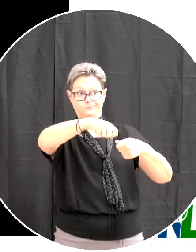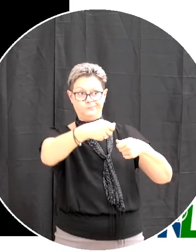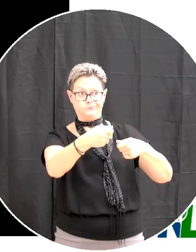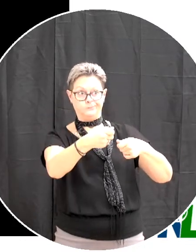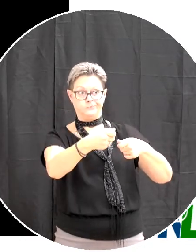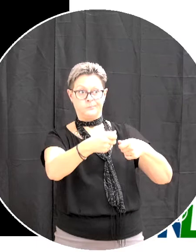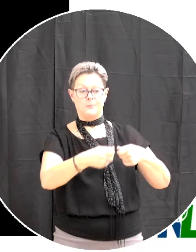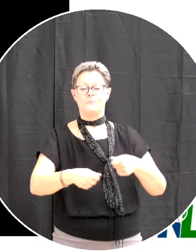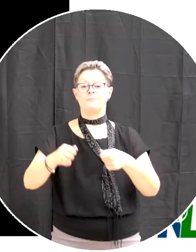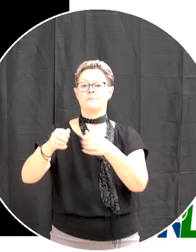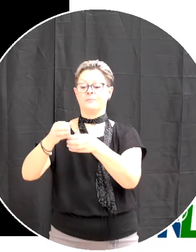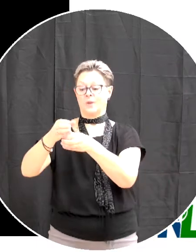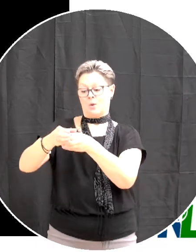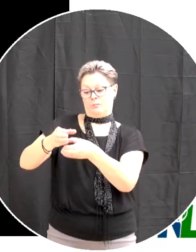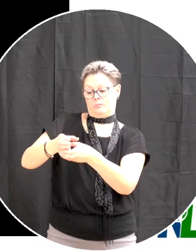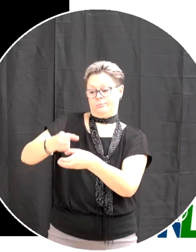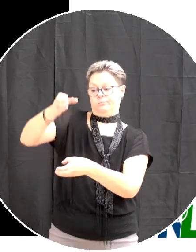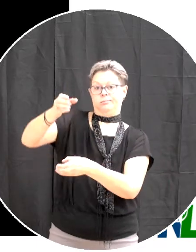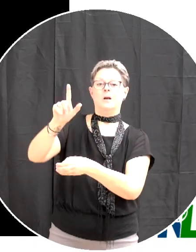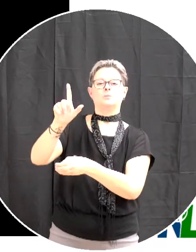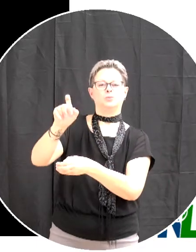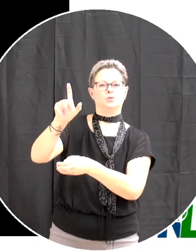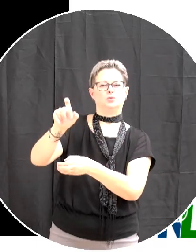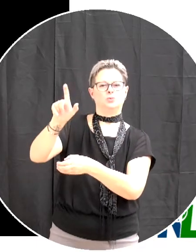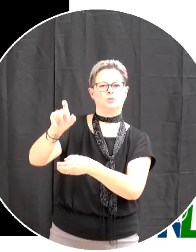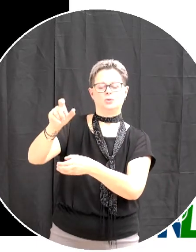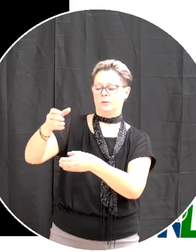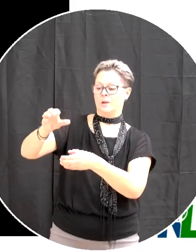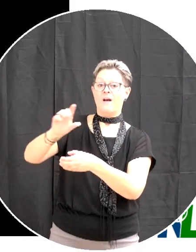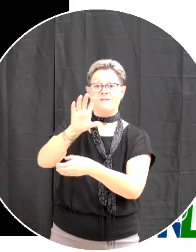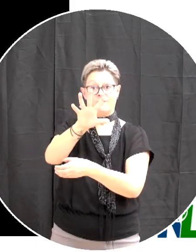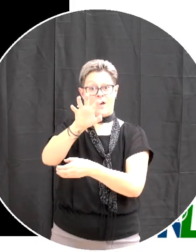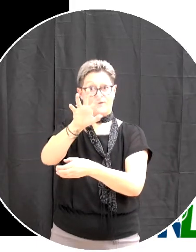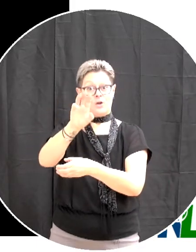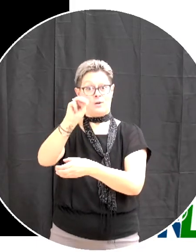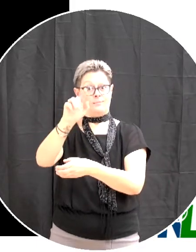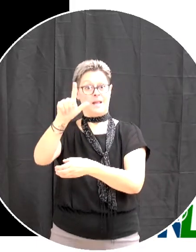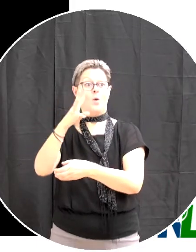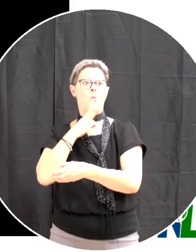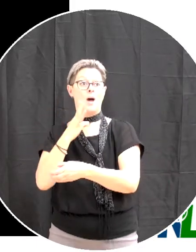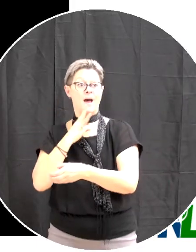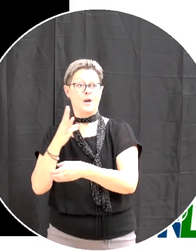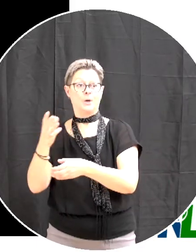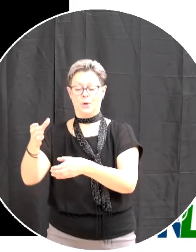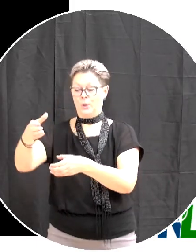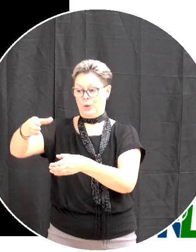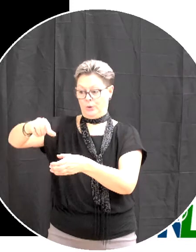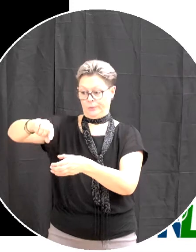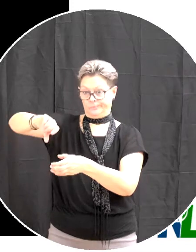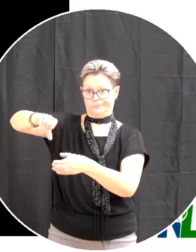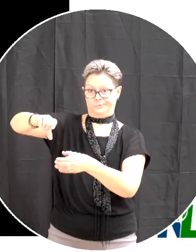our bottle, which indicates 1 ml bleach, 500 ml water, and indicates that it's for desks.